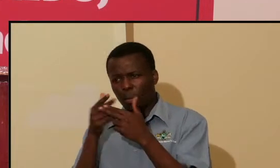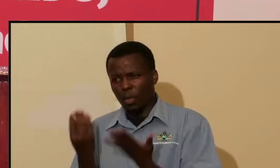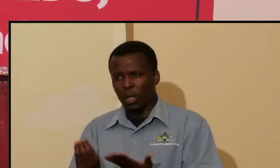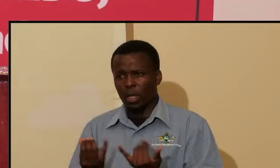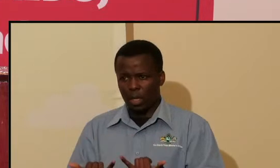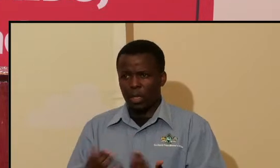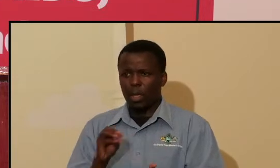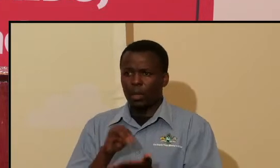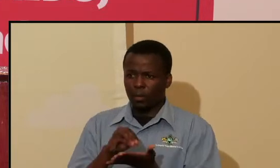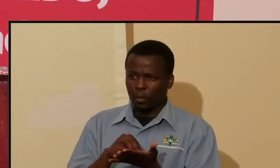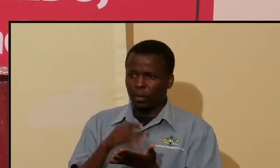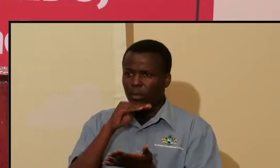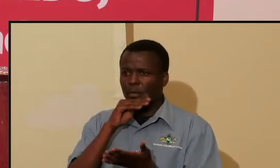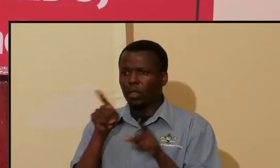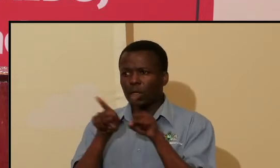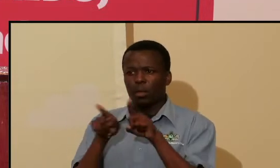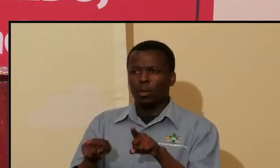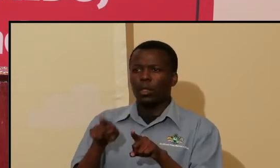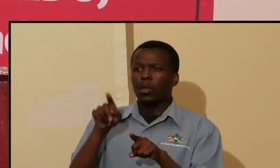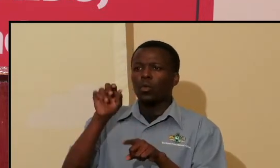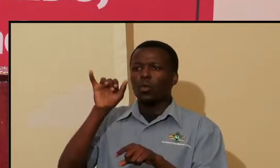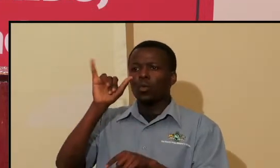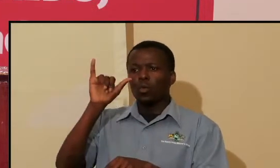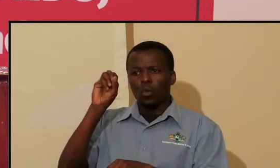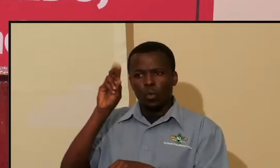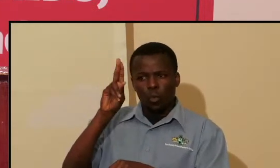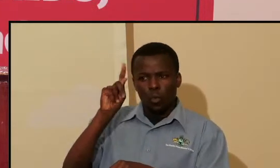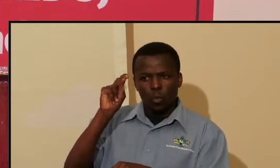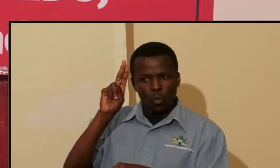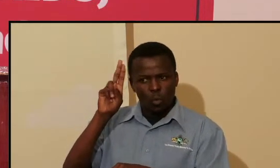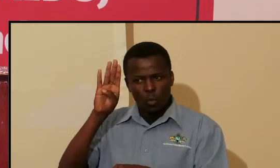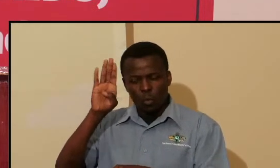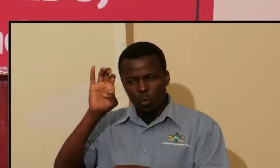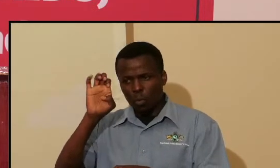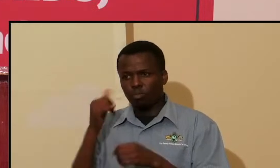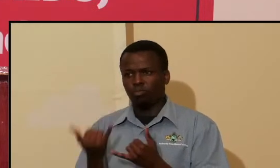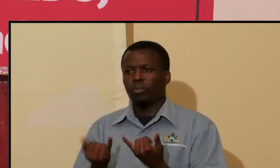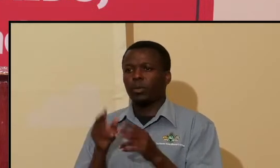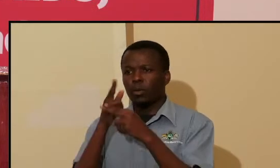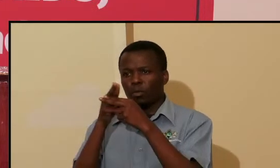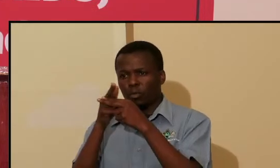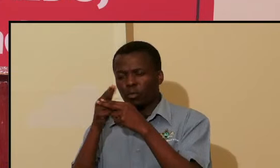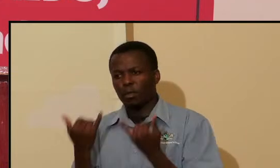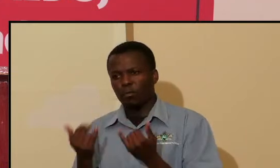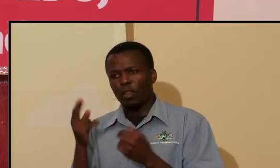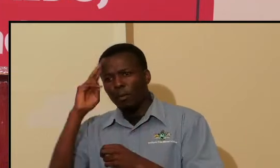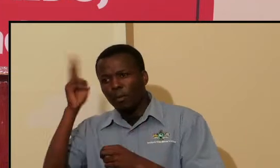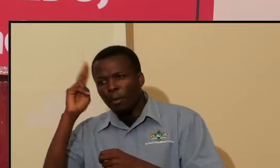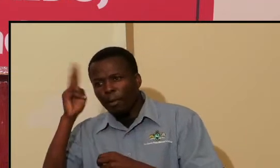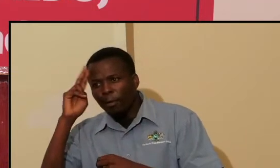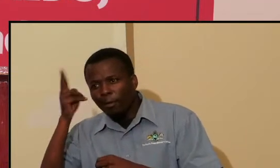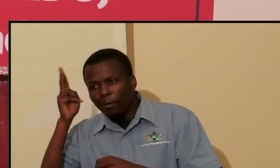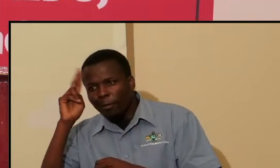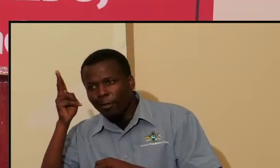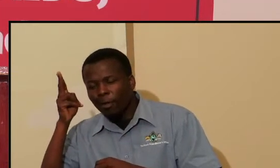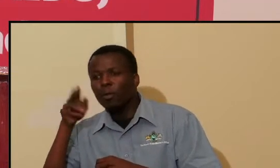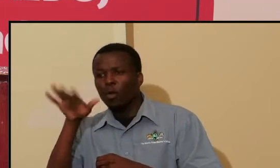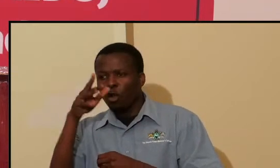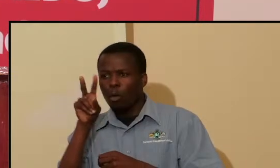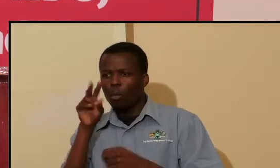media platforms. We're on YouTube. So maybe this is an opportunity to just greet everyone on our YouTube platform. We did see